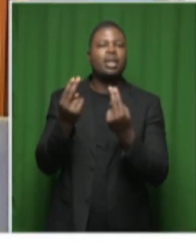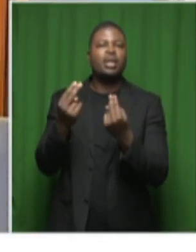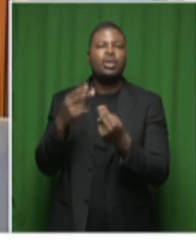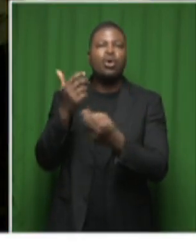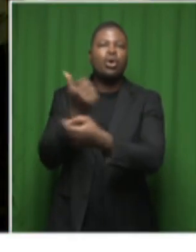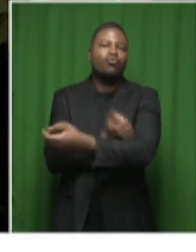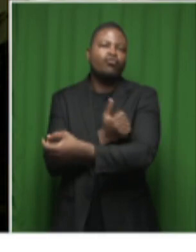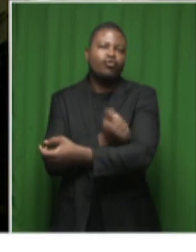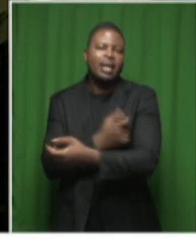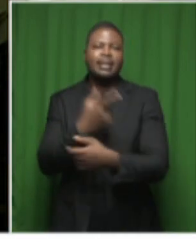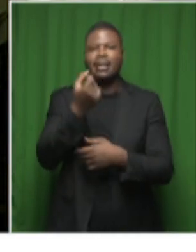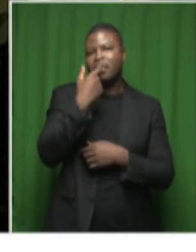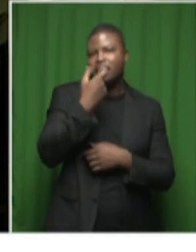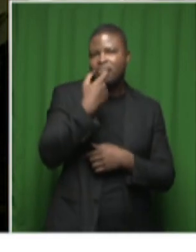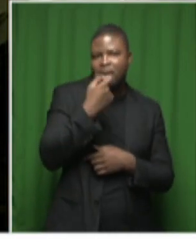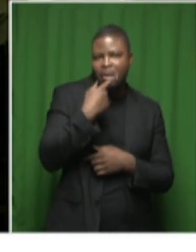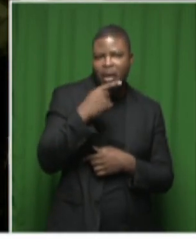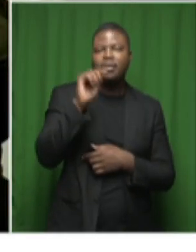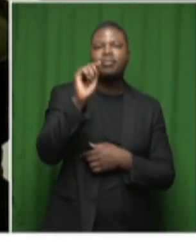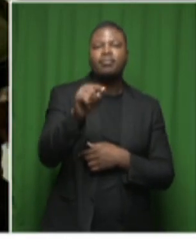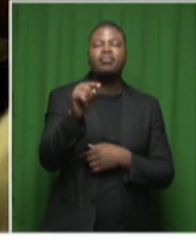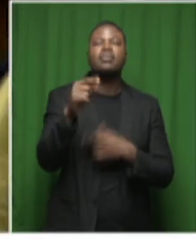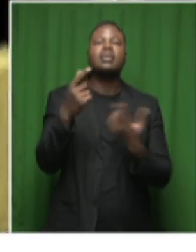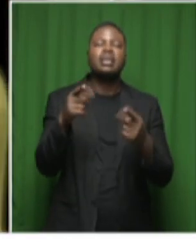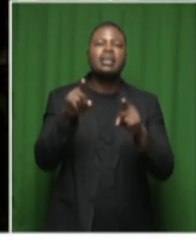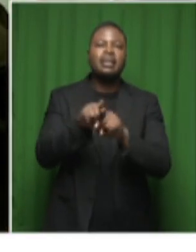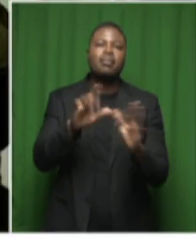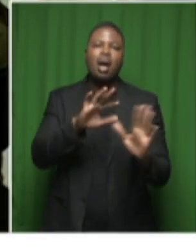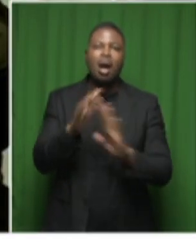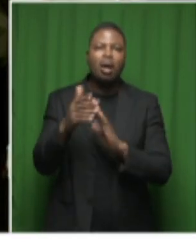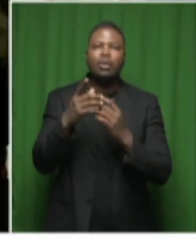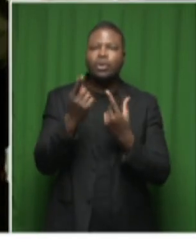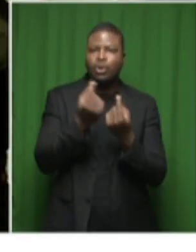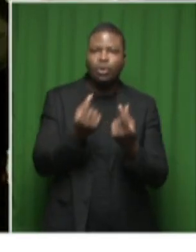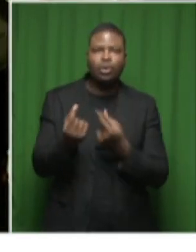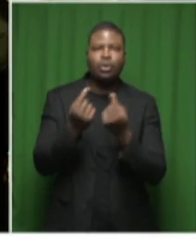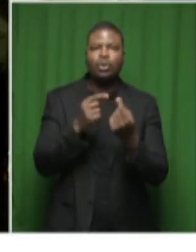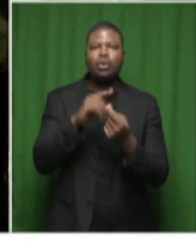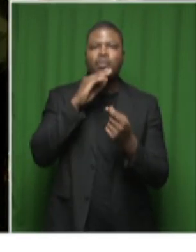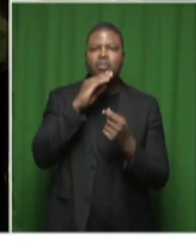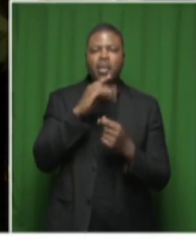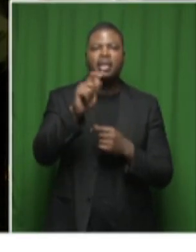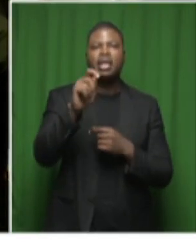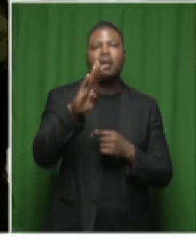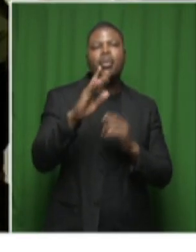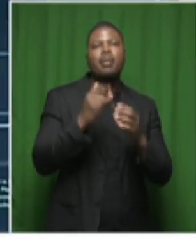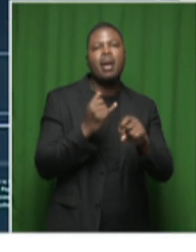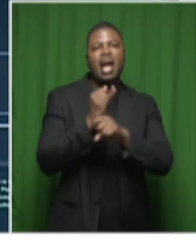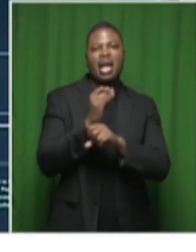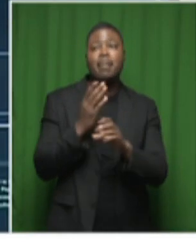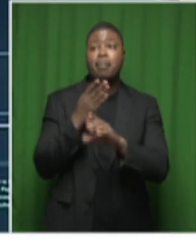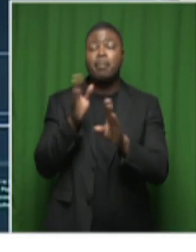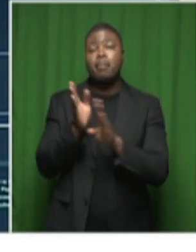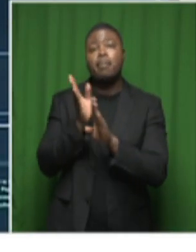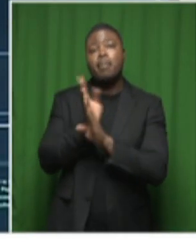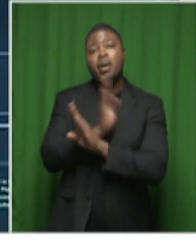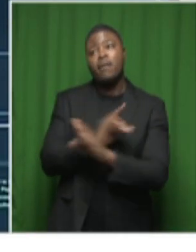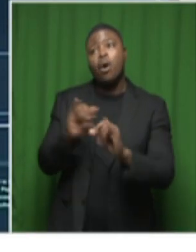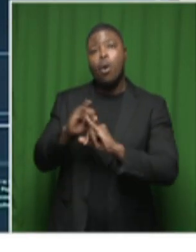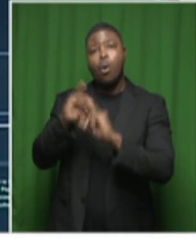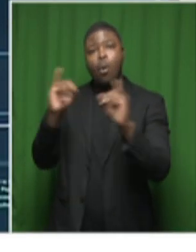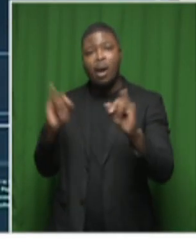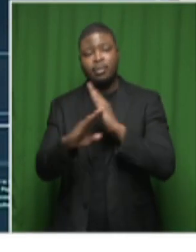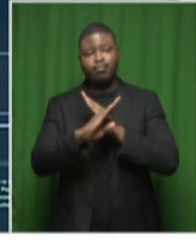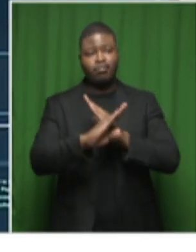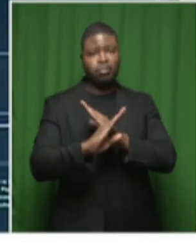new vaccines to prevent TB, the new diagnostics to diagnose TB early. And that's why we're having this conference, so that all